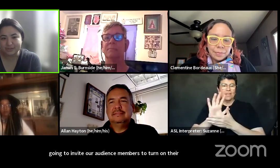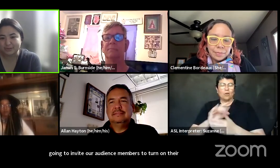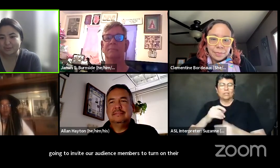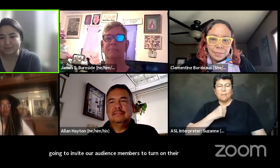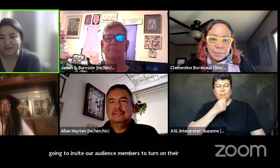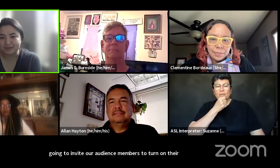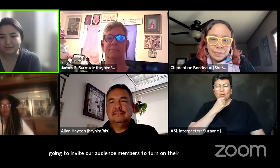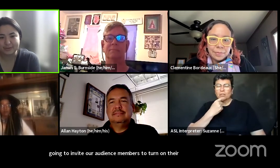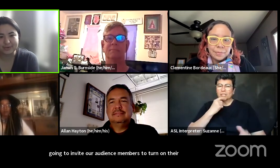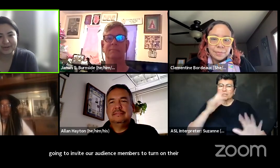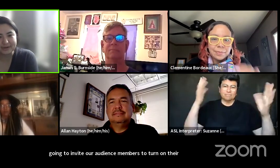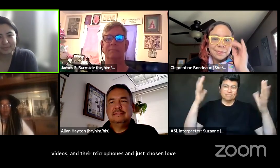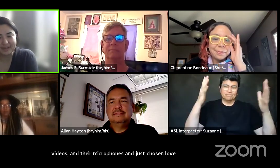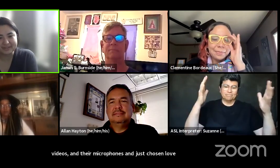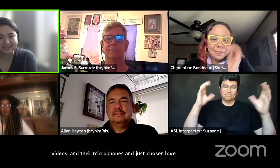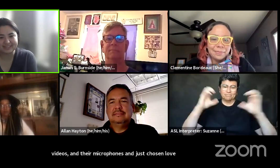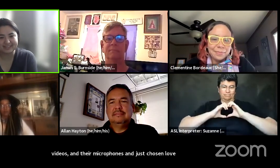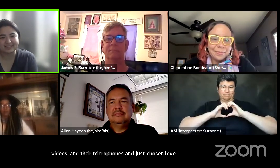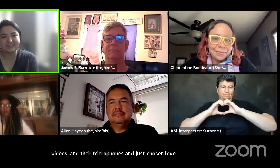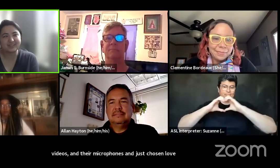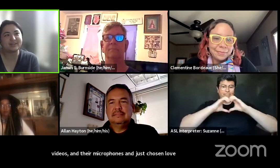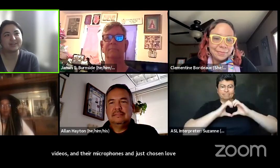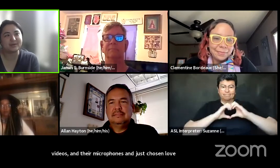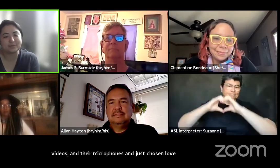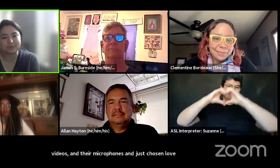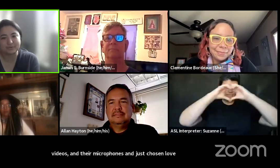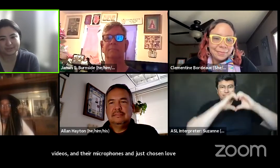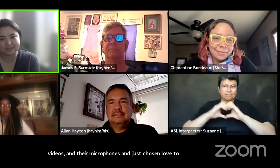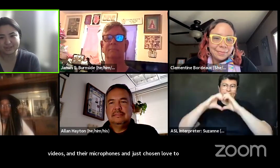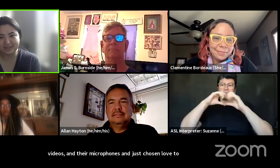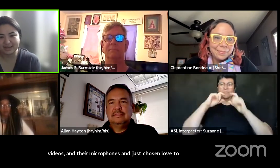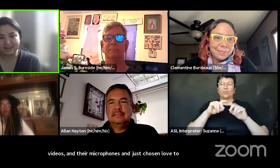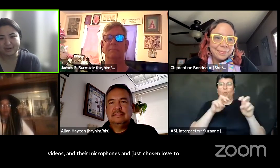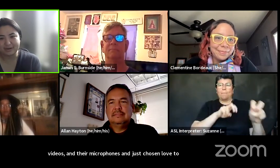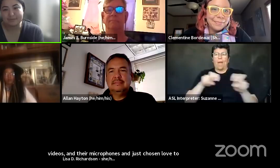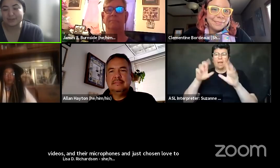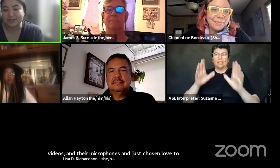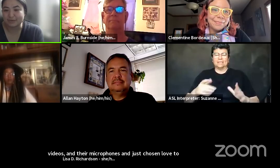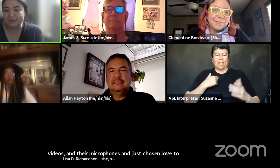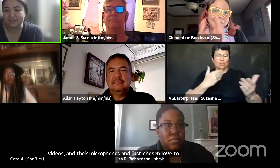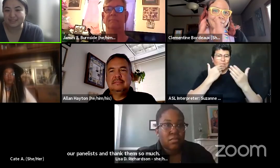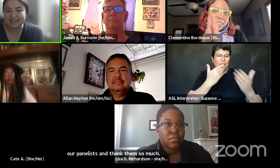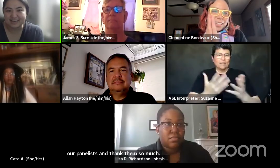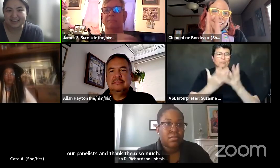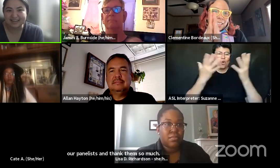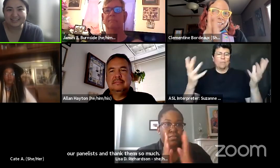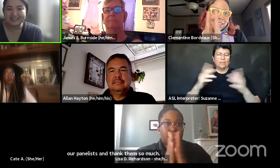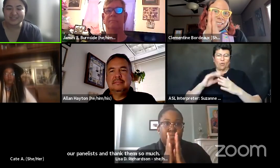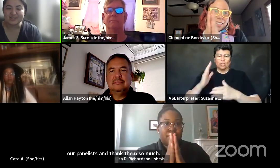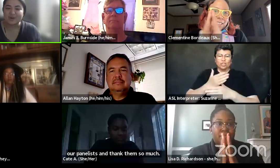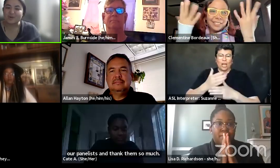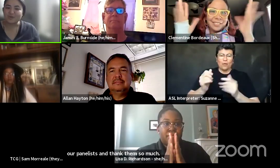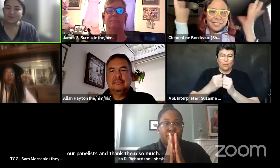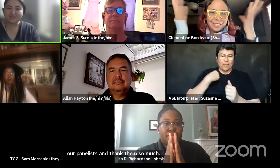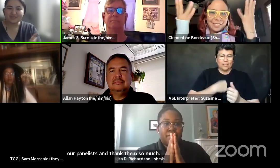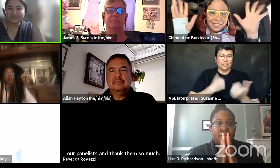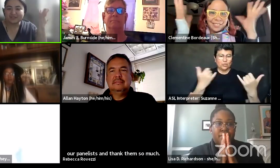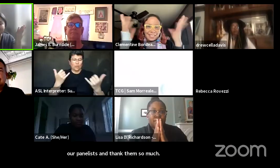microphones and just show some love to our panelists and to thank them so much for sharing with us today.